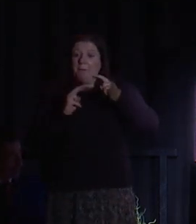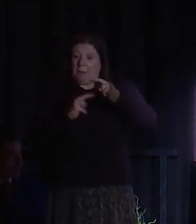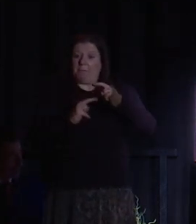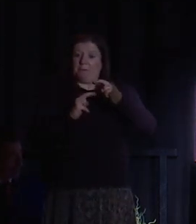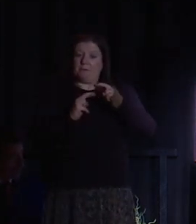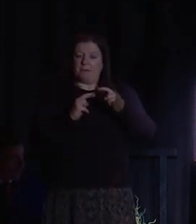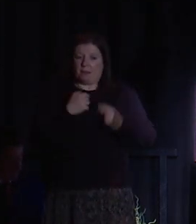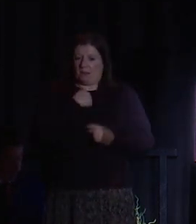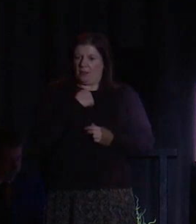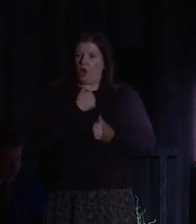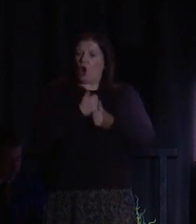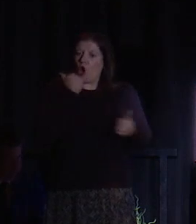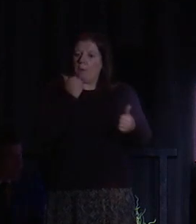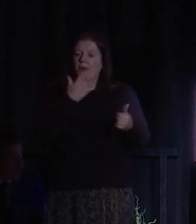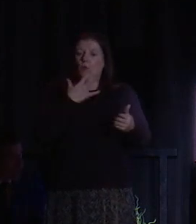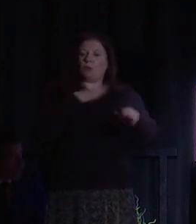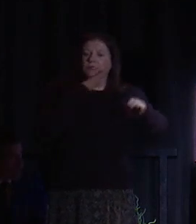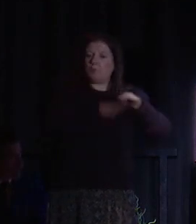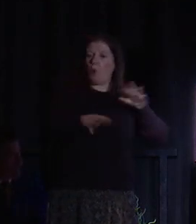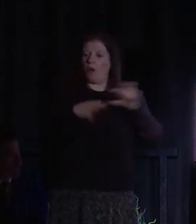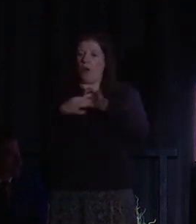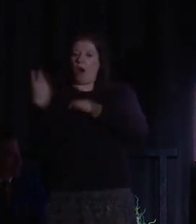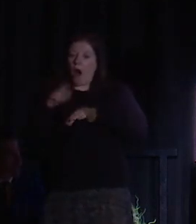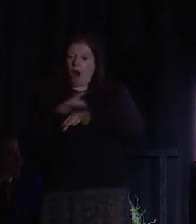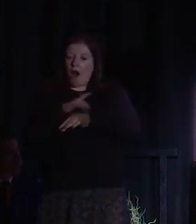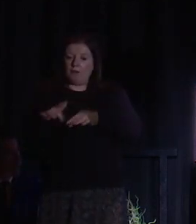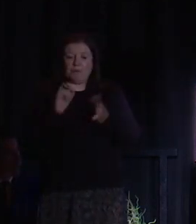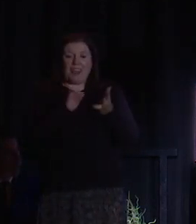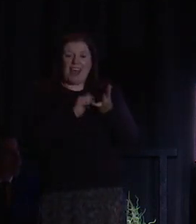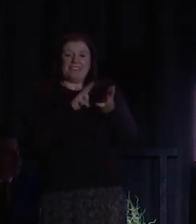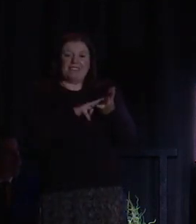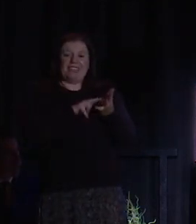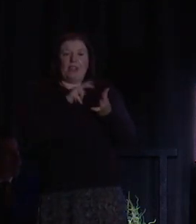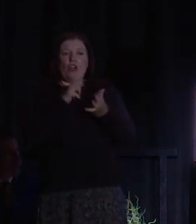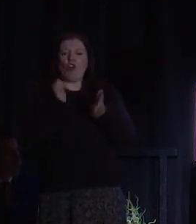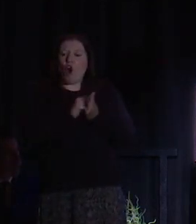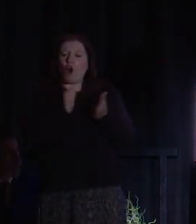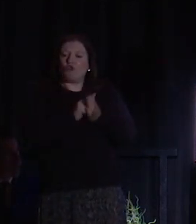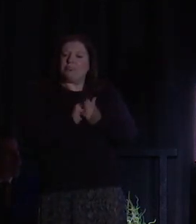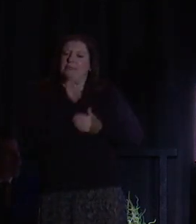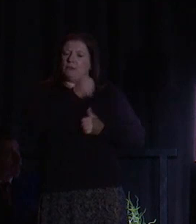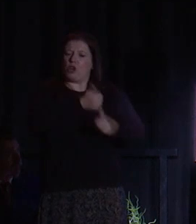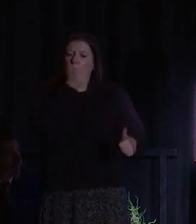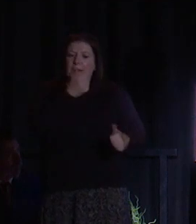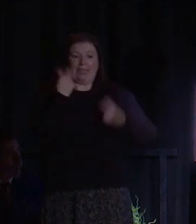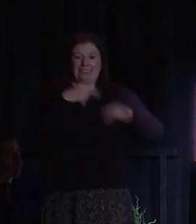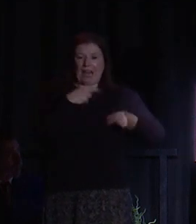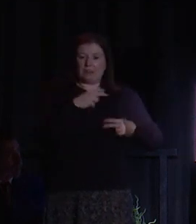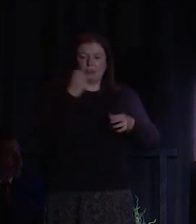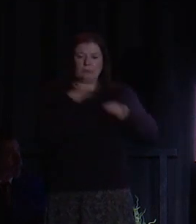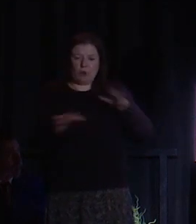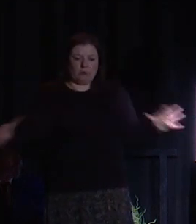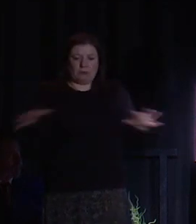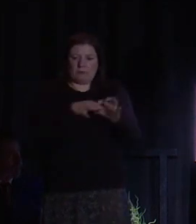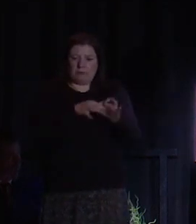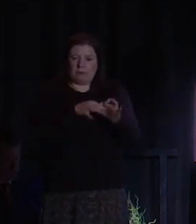really interested in kind of combination of sport and arts. So we started working with SB Concrete, a parkour company, and how we can start to combine dance and sport, so